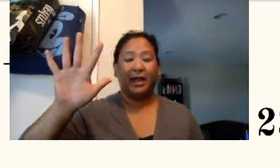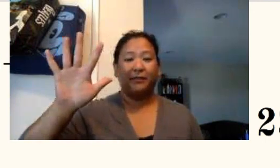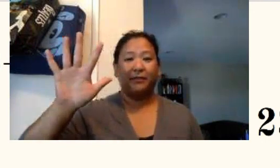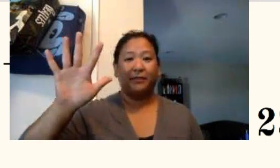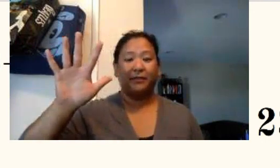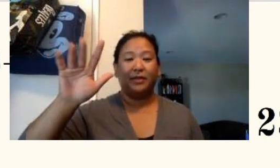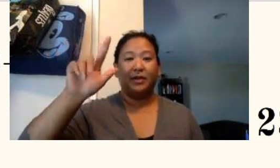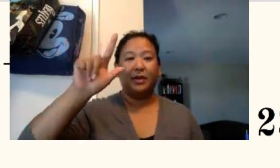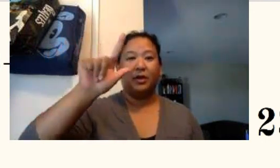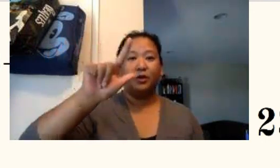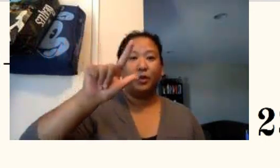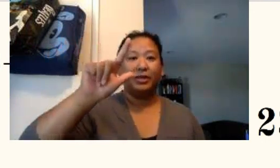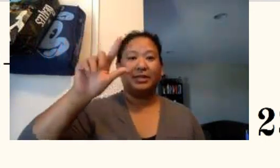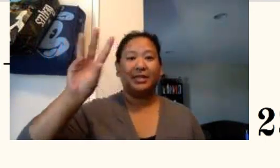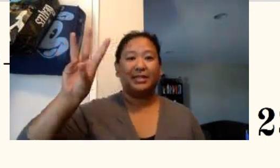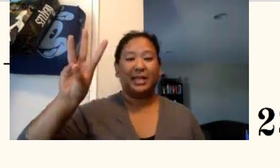25,